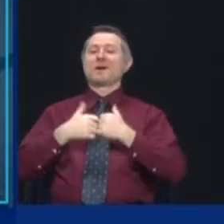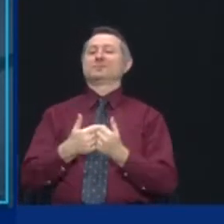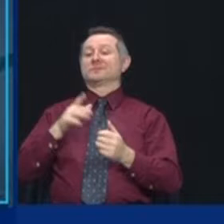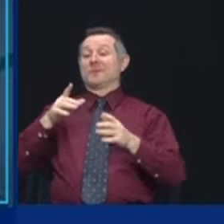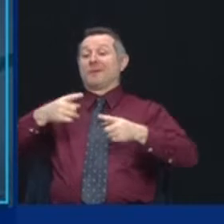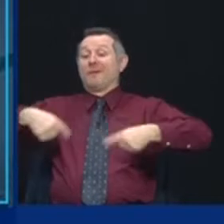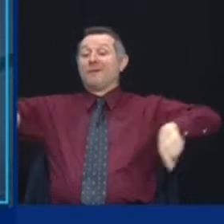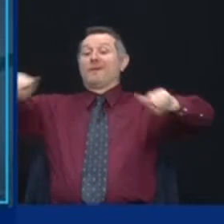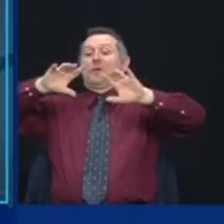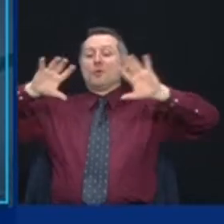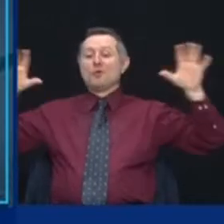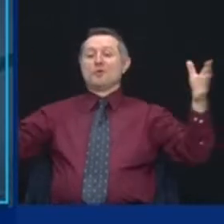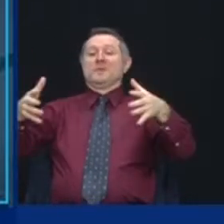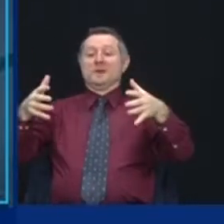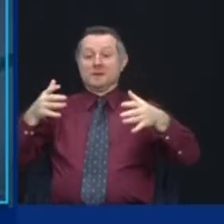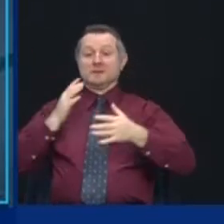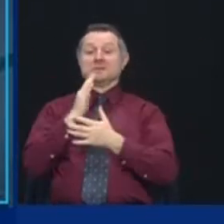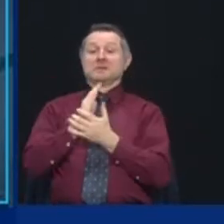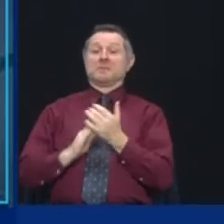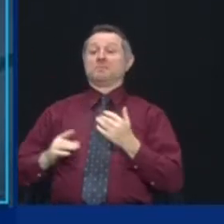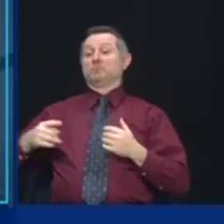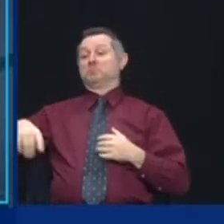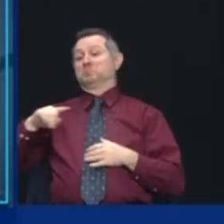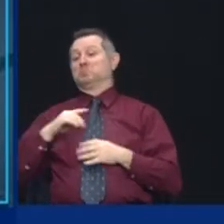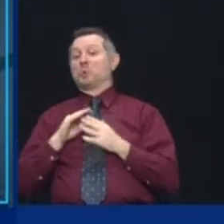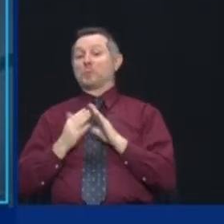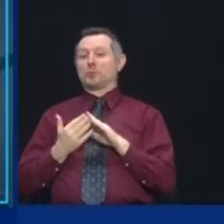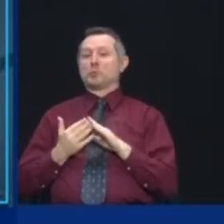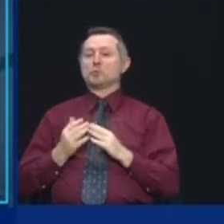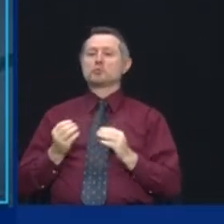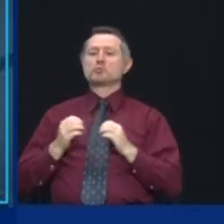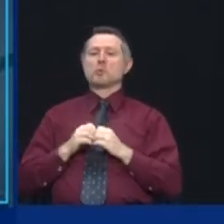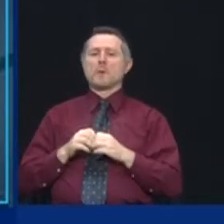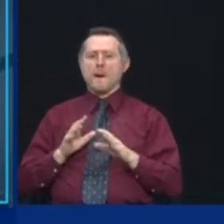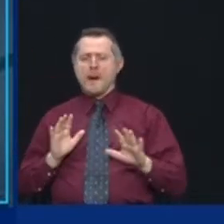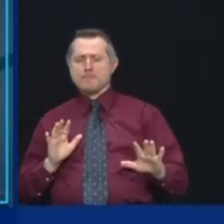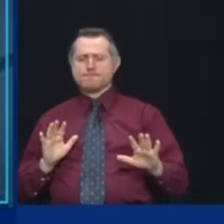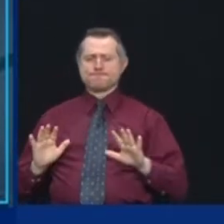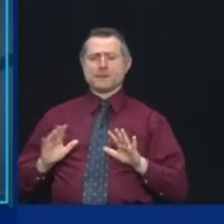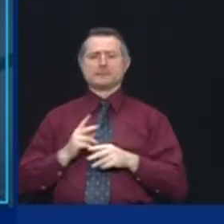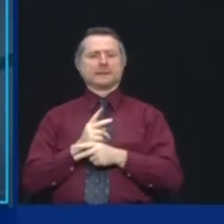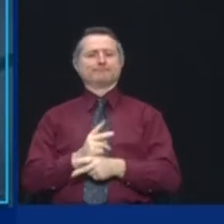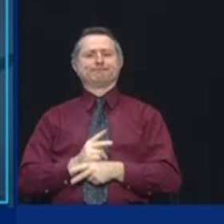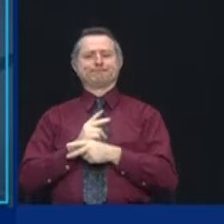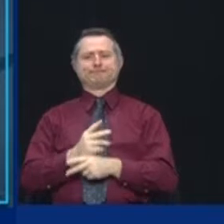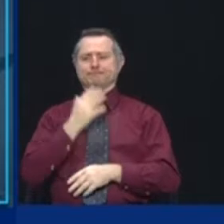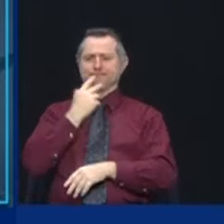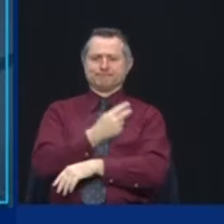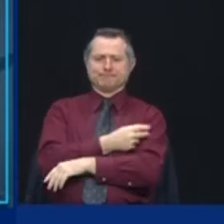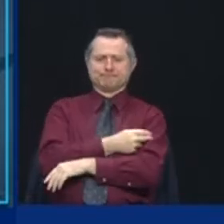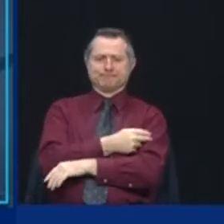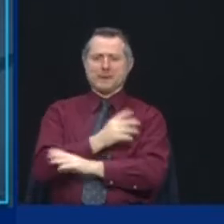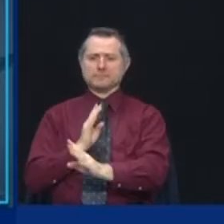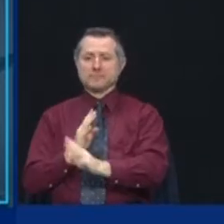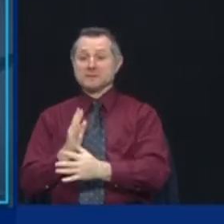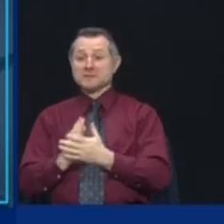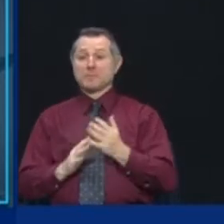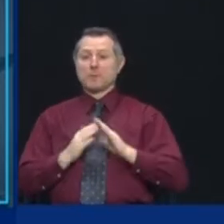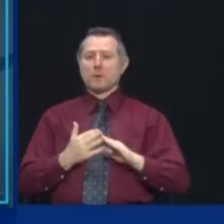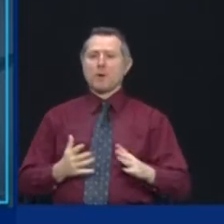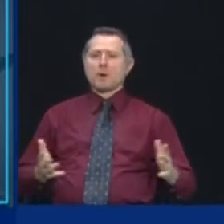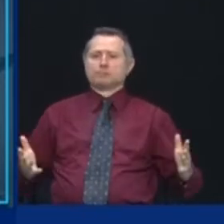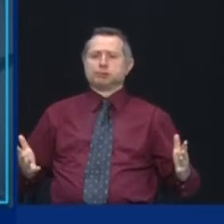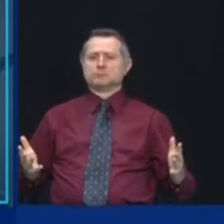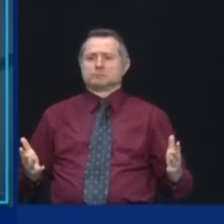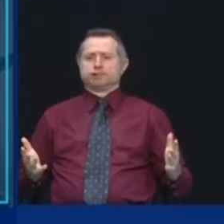communities take more precautions, get more vaccines, and some communities don't. So